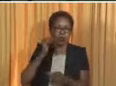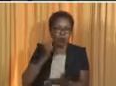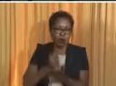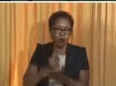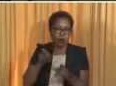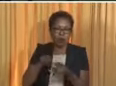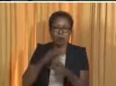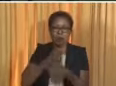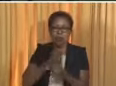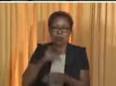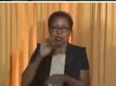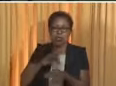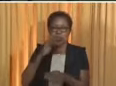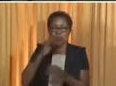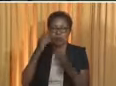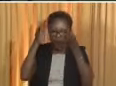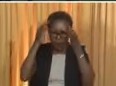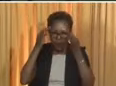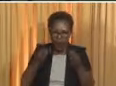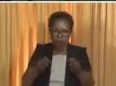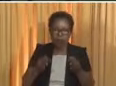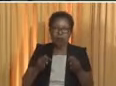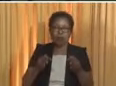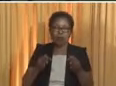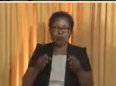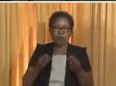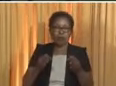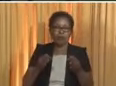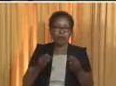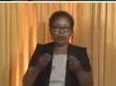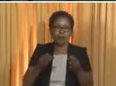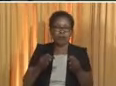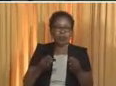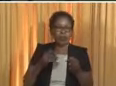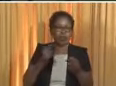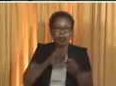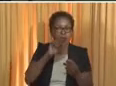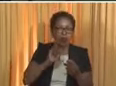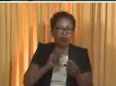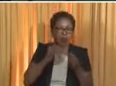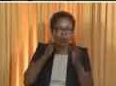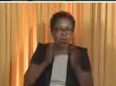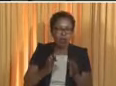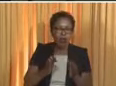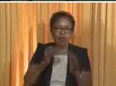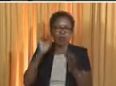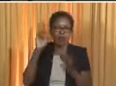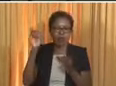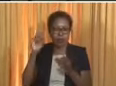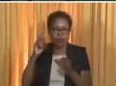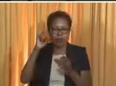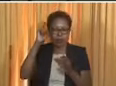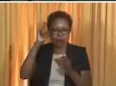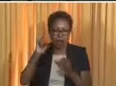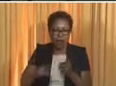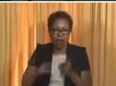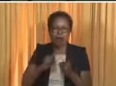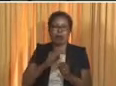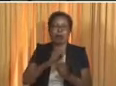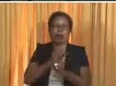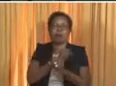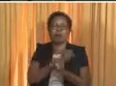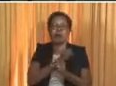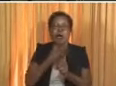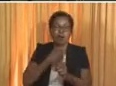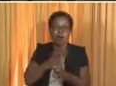and submissions, and it's obvious that the point of diversions is whether or not the president is immune from constitutional violations during his